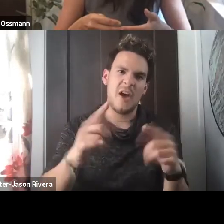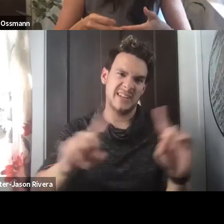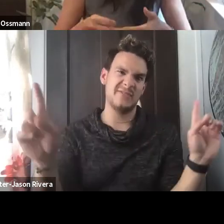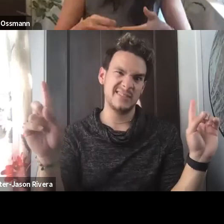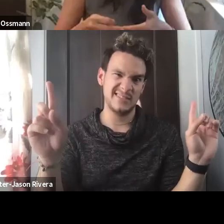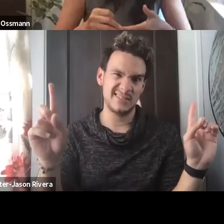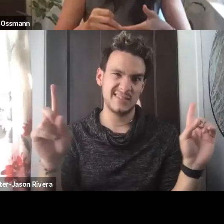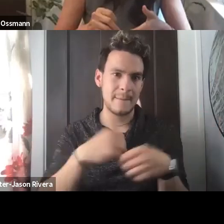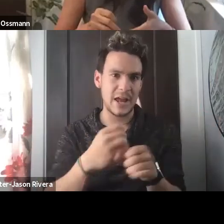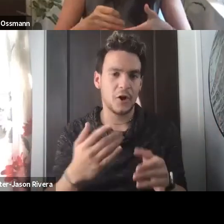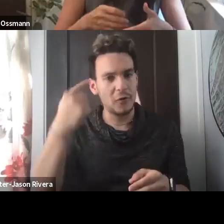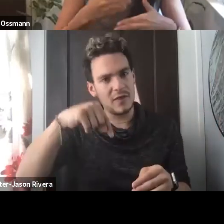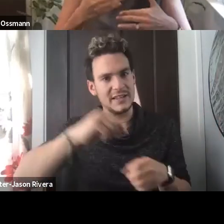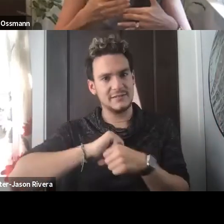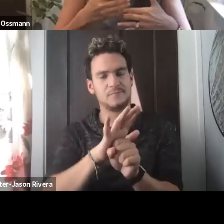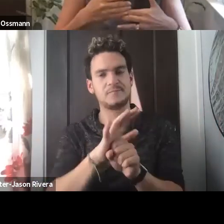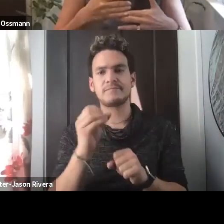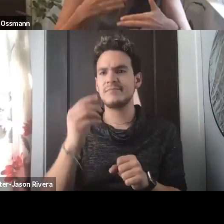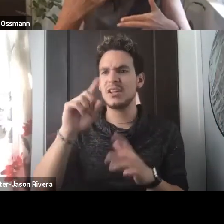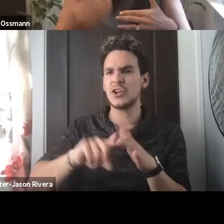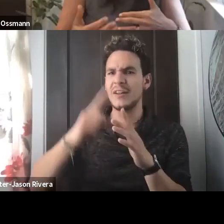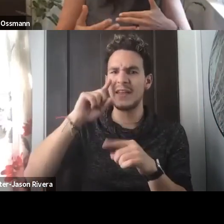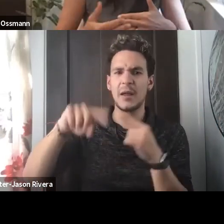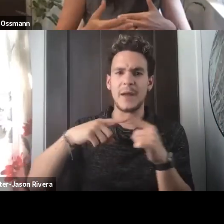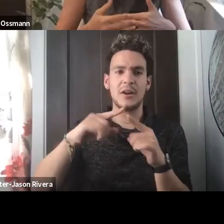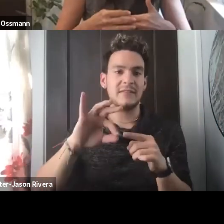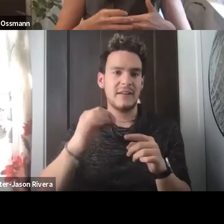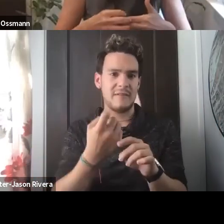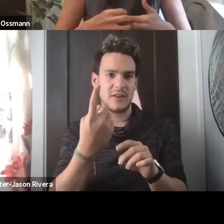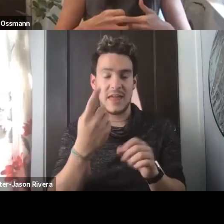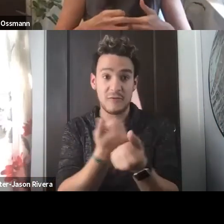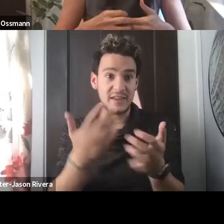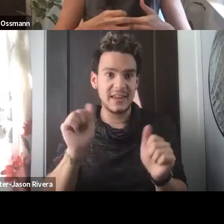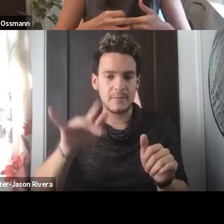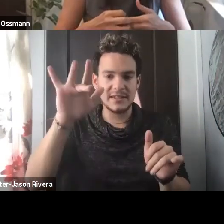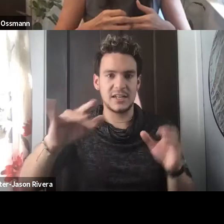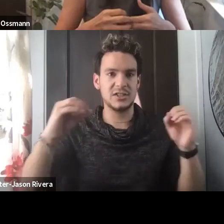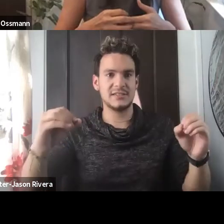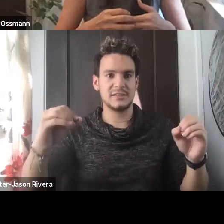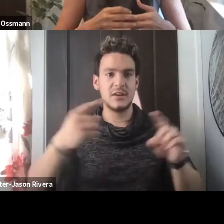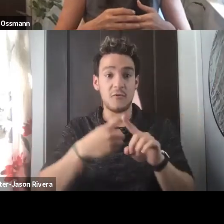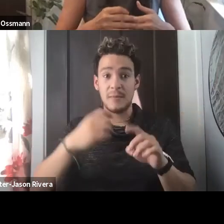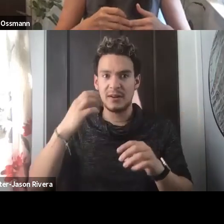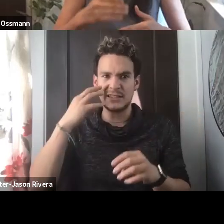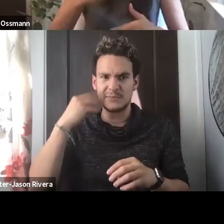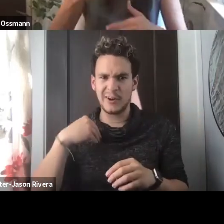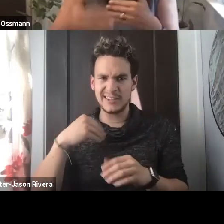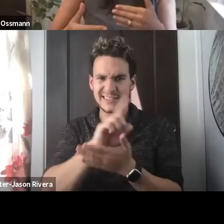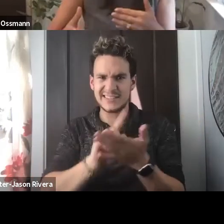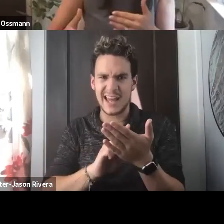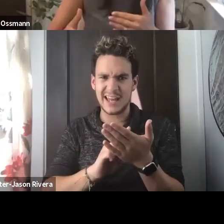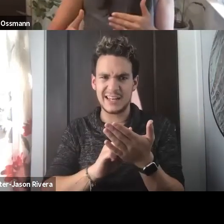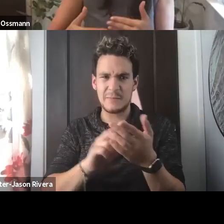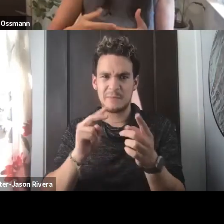So, when I start to think about whether or not everything should be touchless, from an experience design perspective,